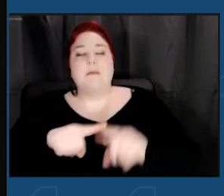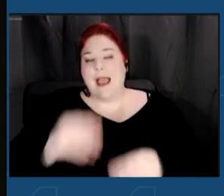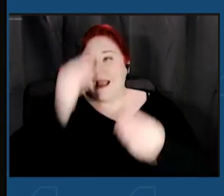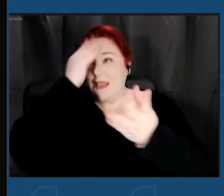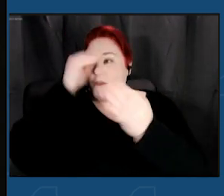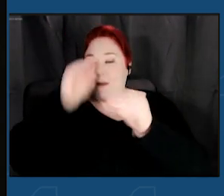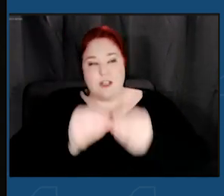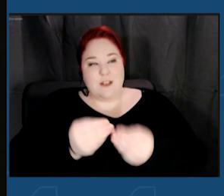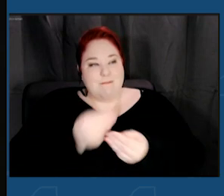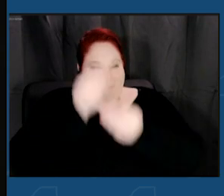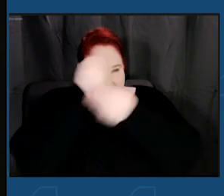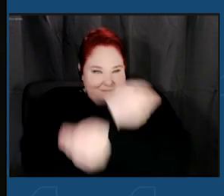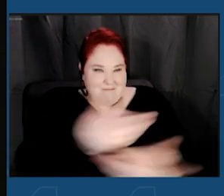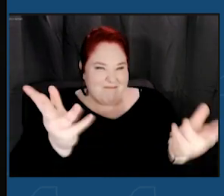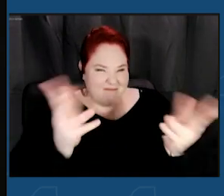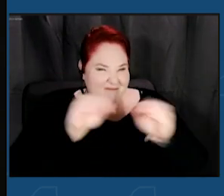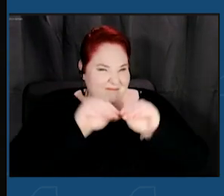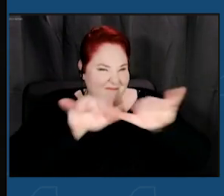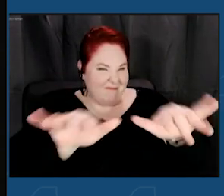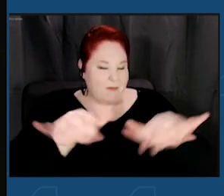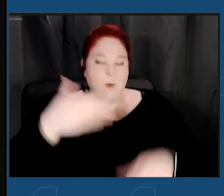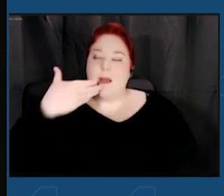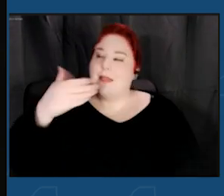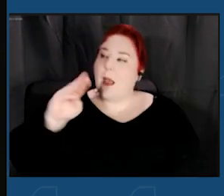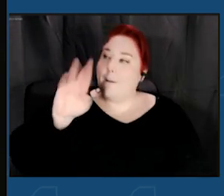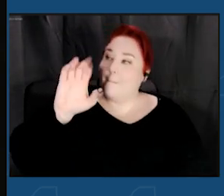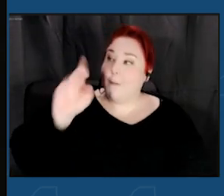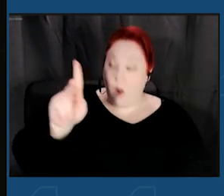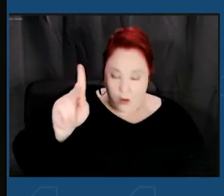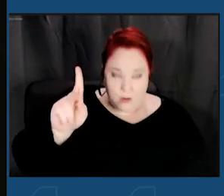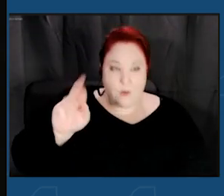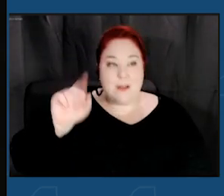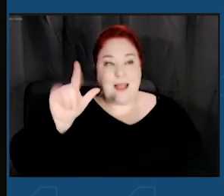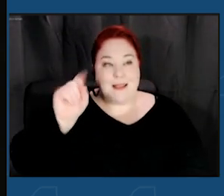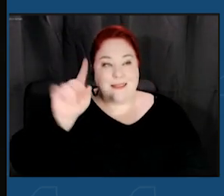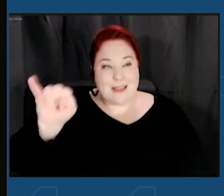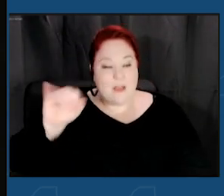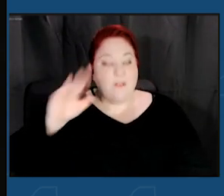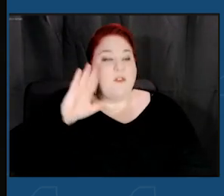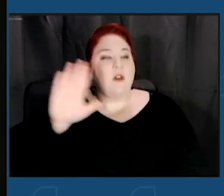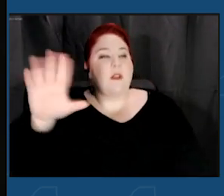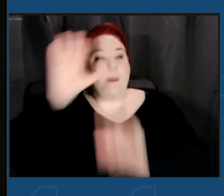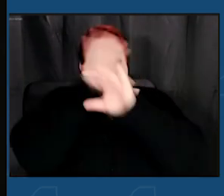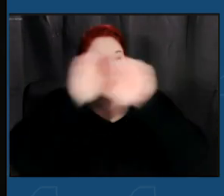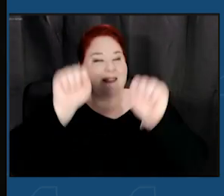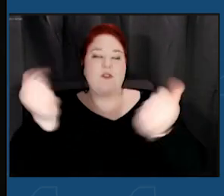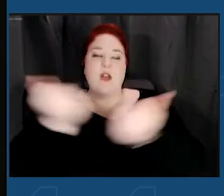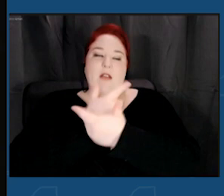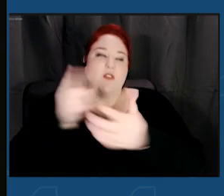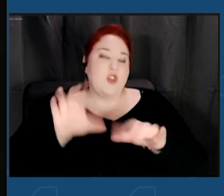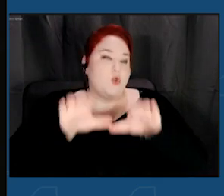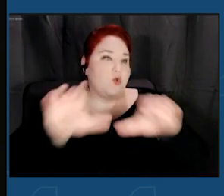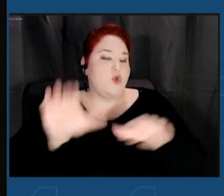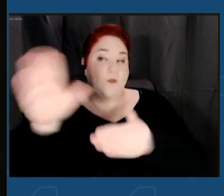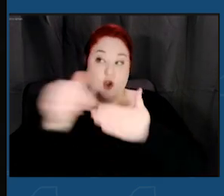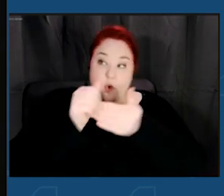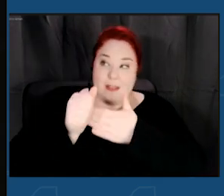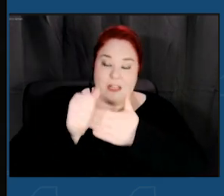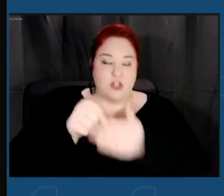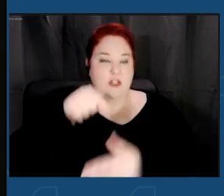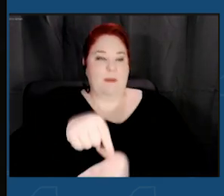want to thank Mark Moleski, the president of the Agricultural Society, for all he does. Thank you, Mark, for your leadership in this